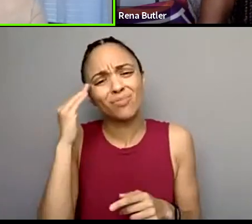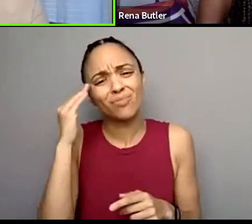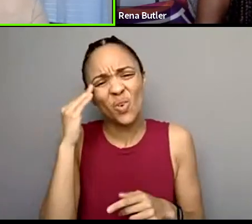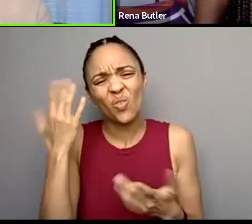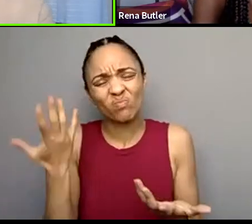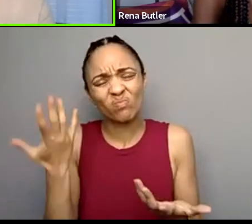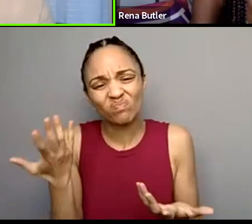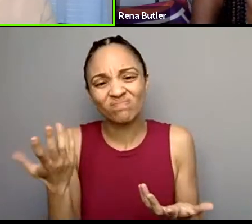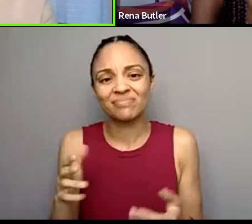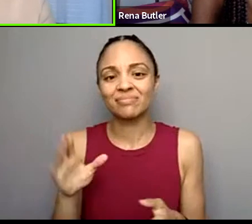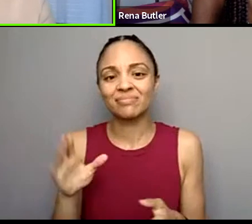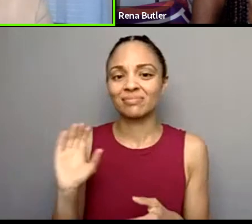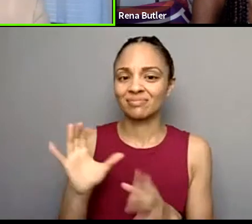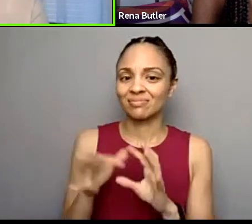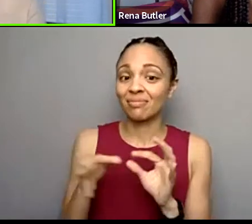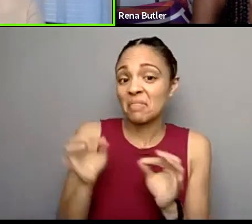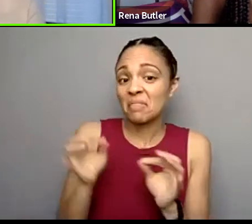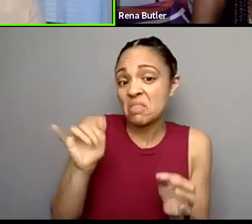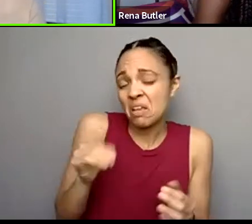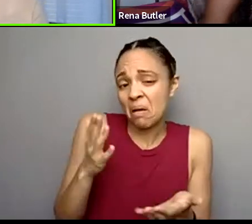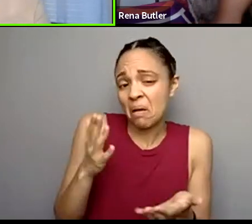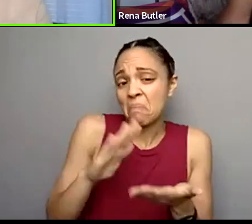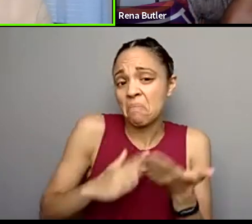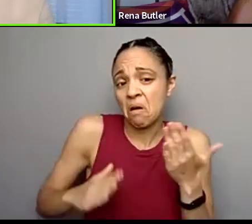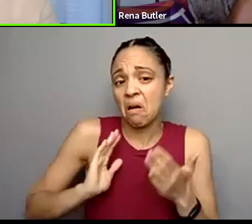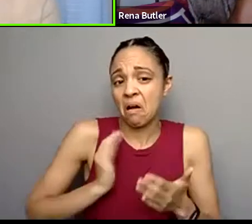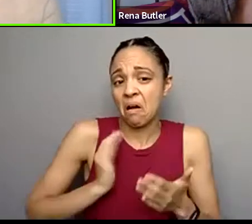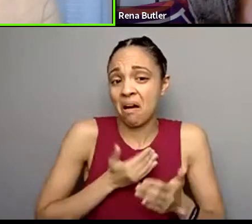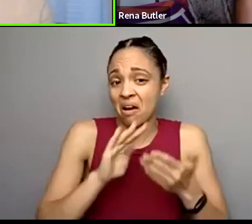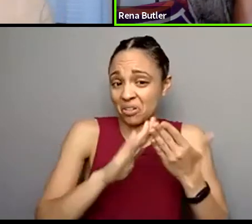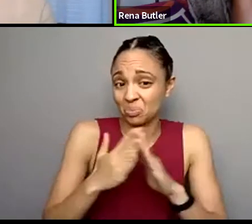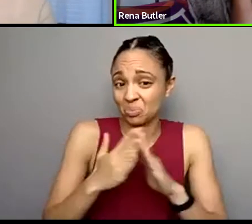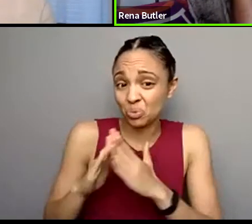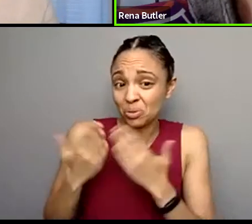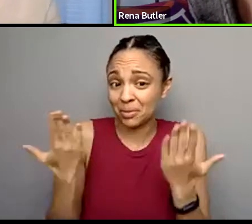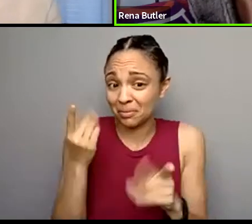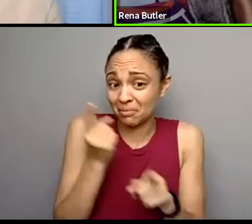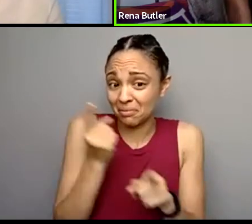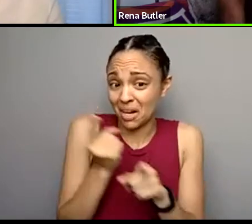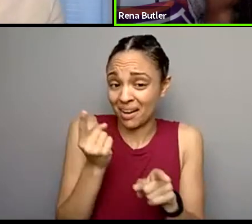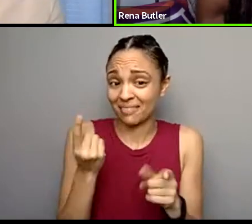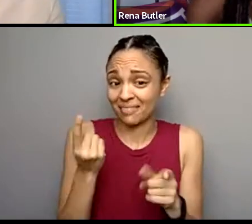there's somebody that is not subtle that is gonna come on.